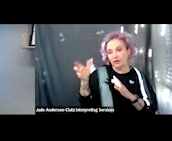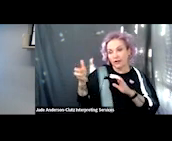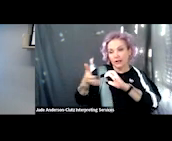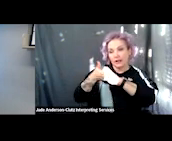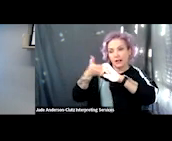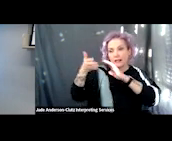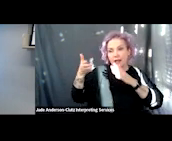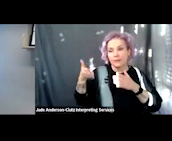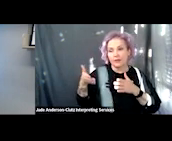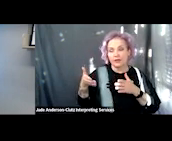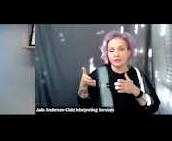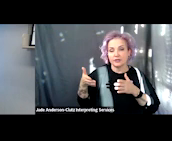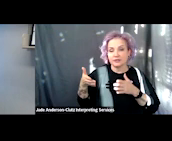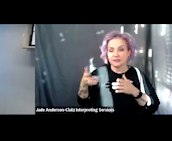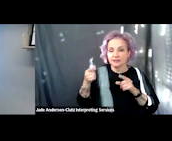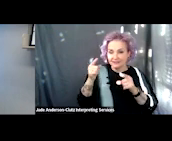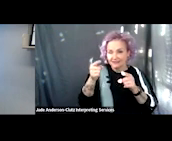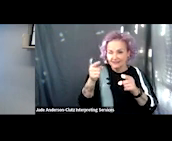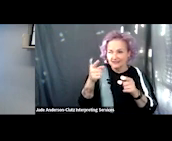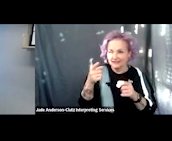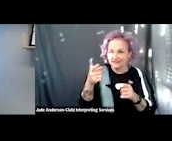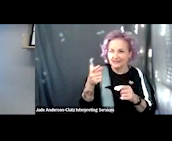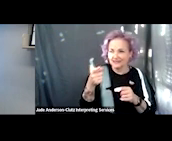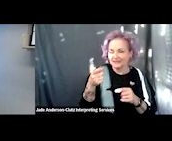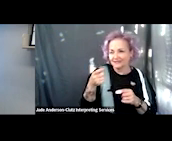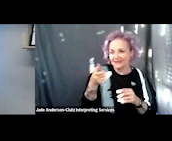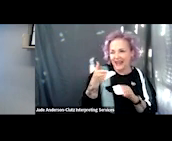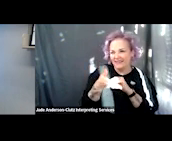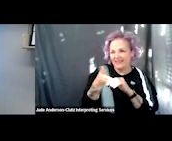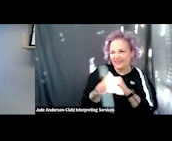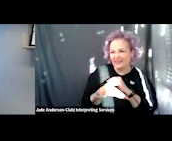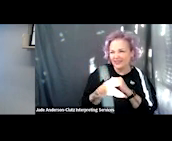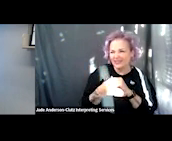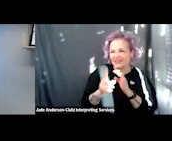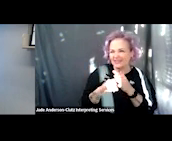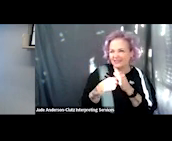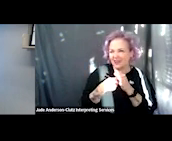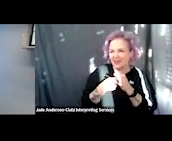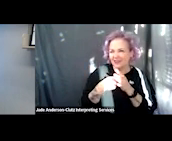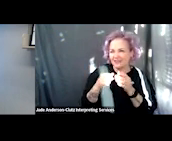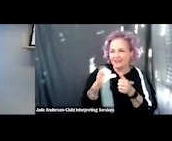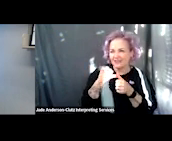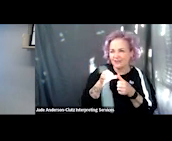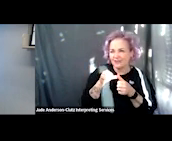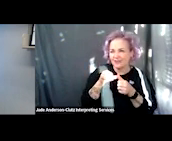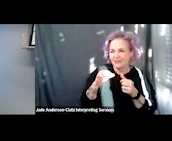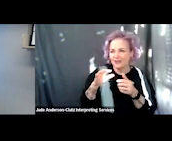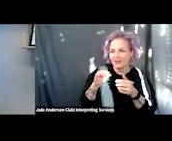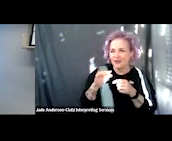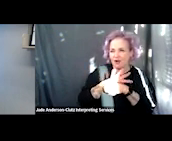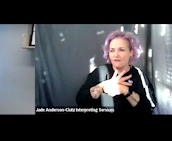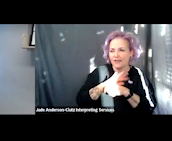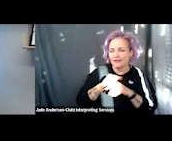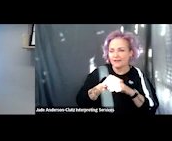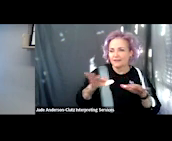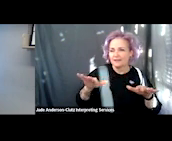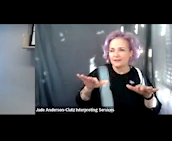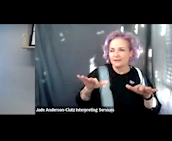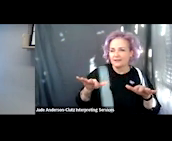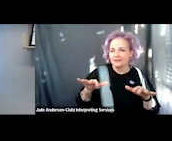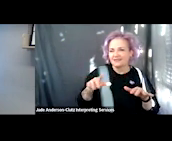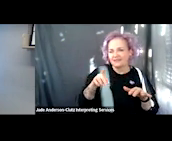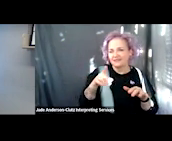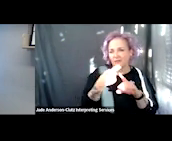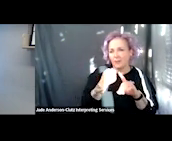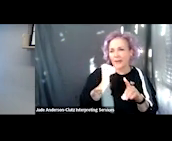old picture from the Zoom times right after the pandemic. Thanking some of the collaborators. Here's my contact information, all